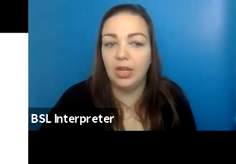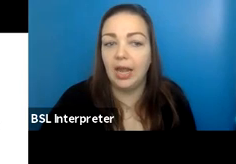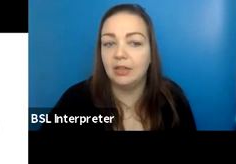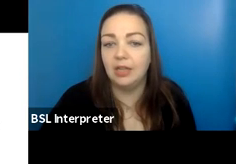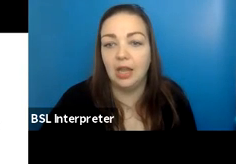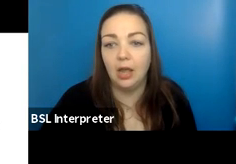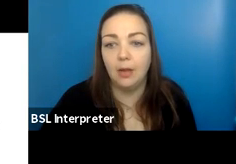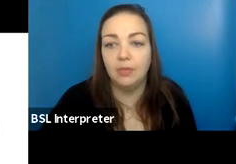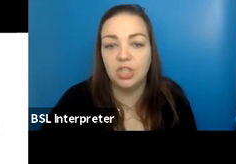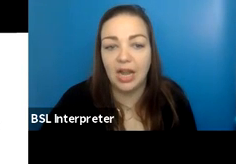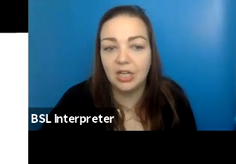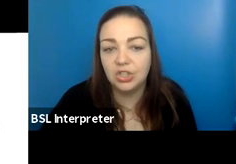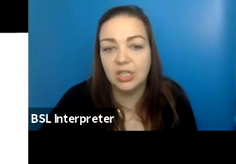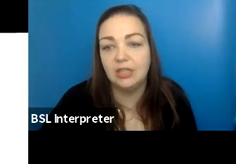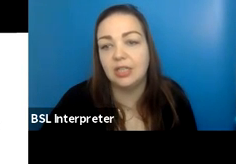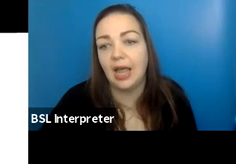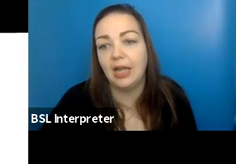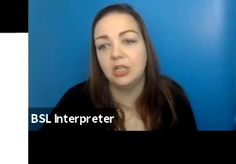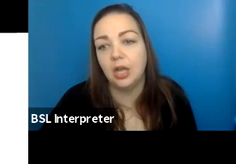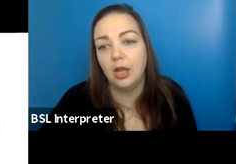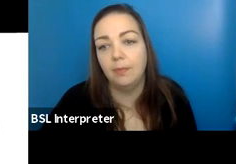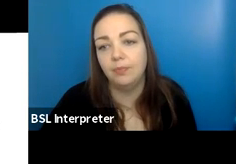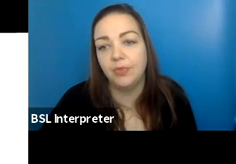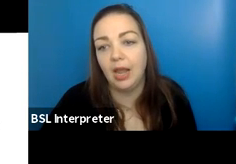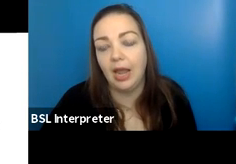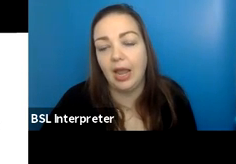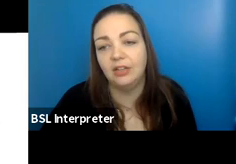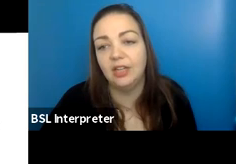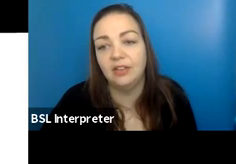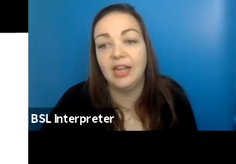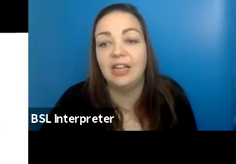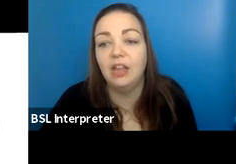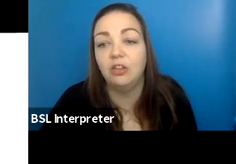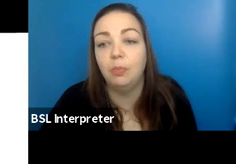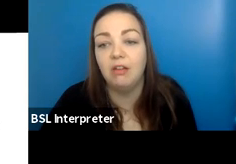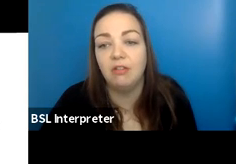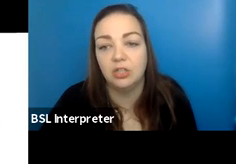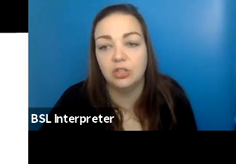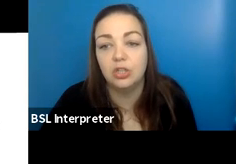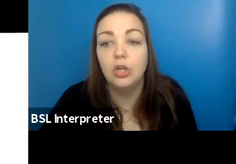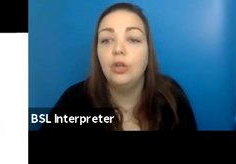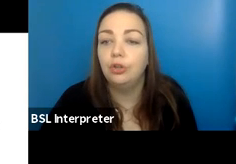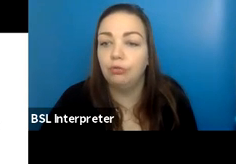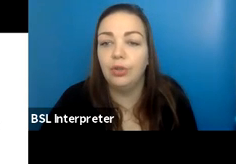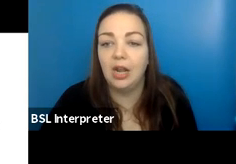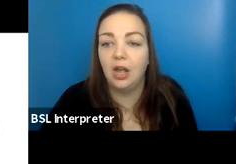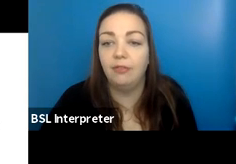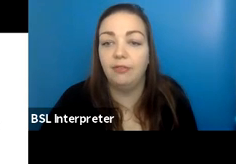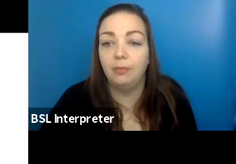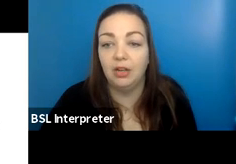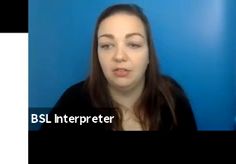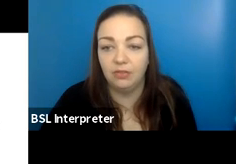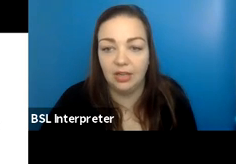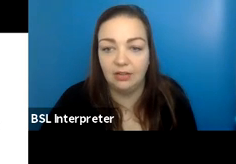were looking at the challenges and things that they'd experienced through their